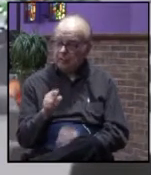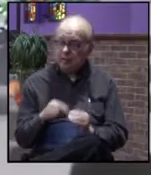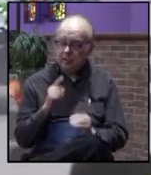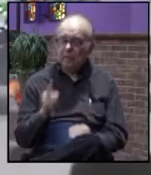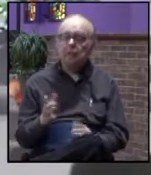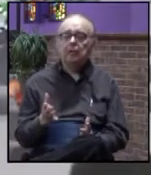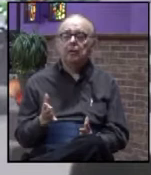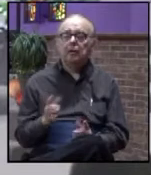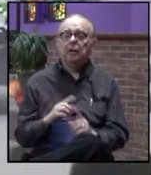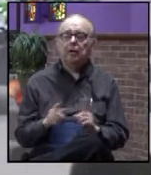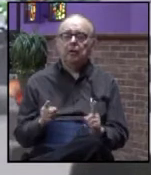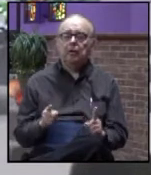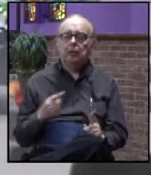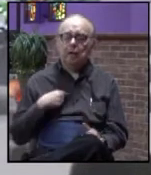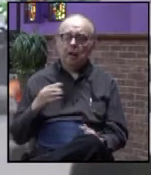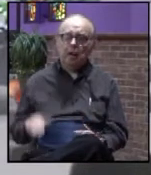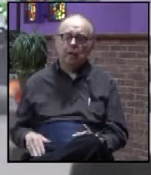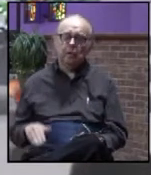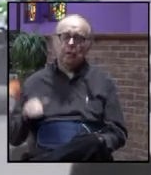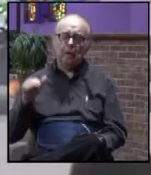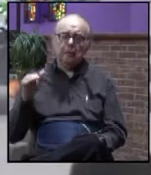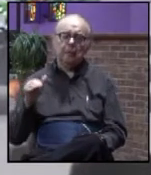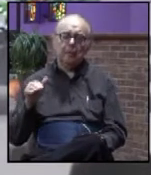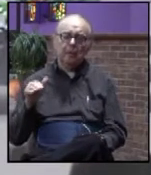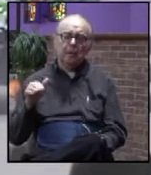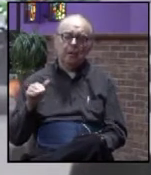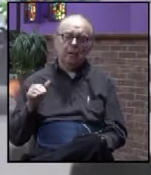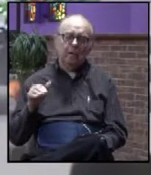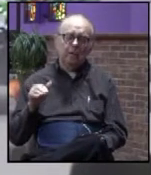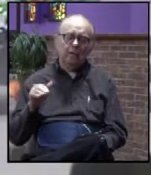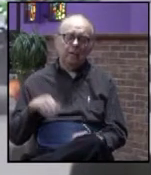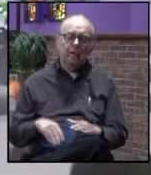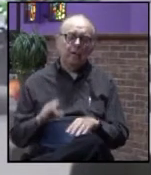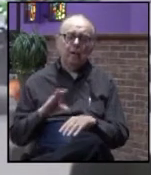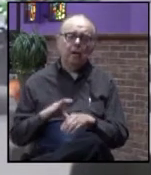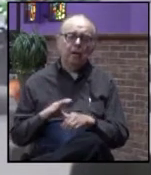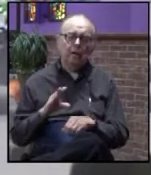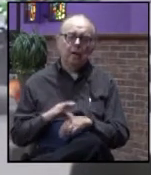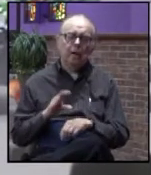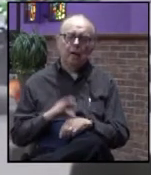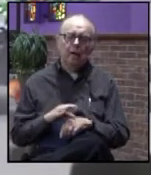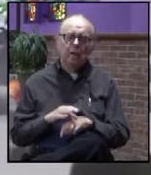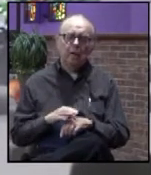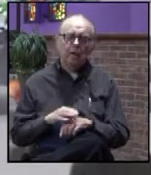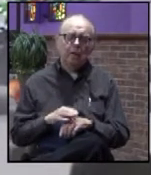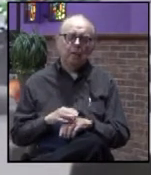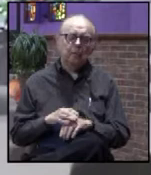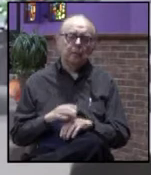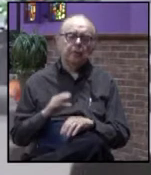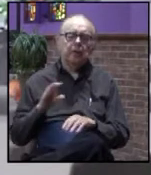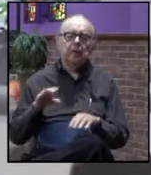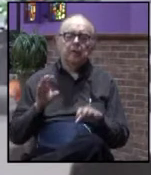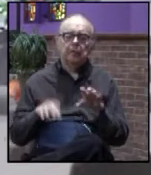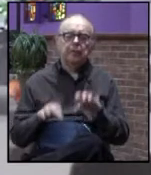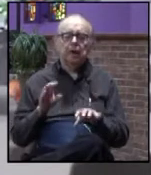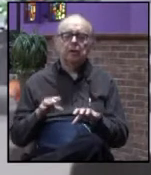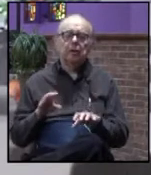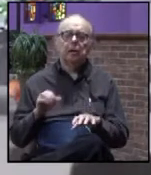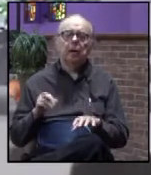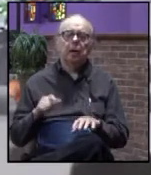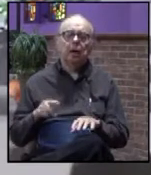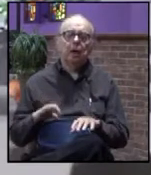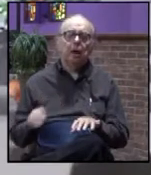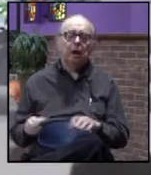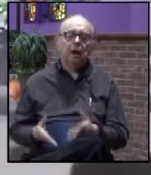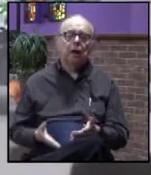but I grew up kind of in a church with a church and an piano and an organ, and I grew up with the hymnals, and don't